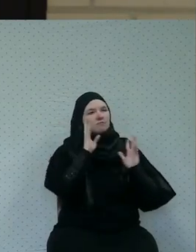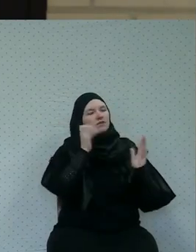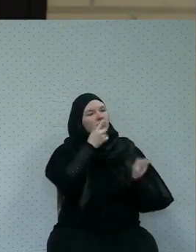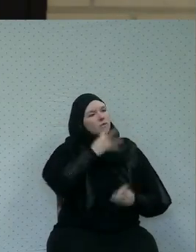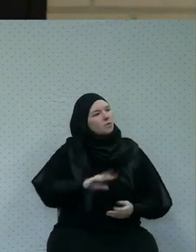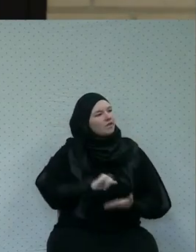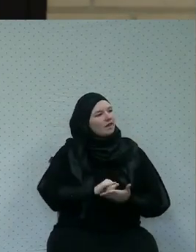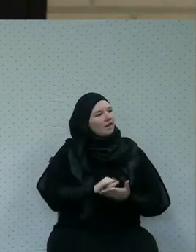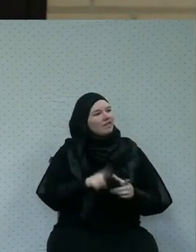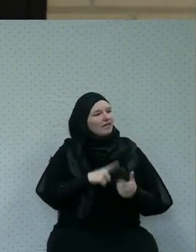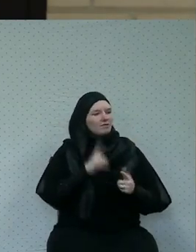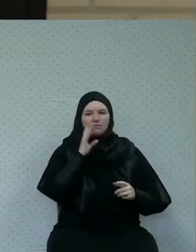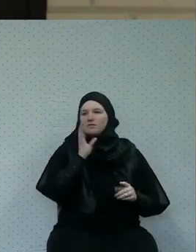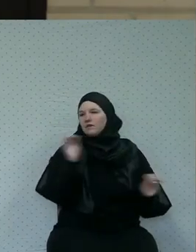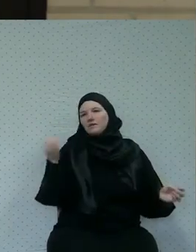nothing will benefit us.